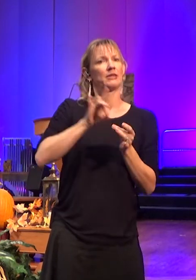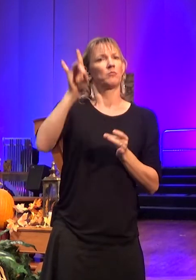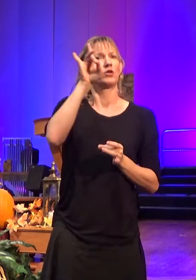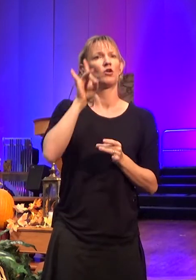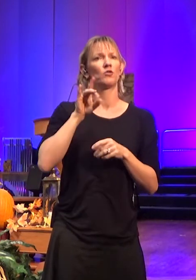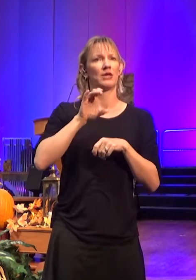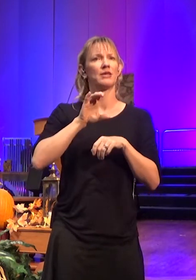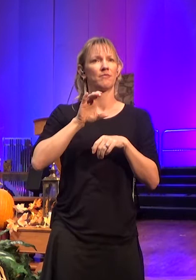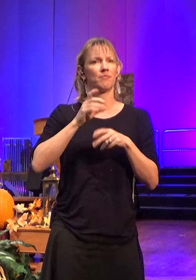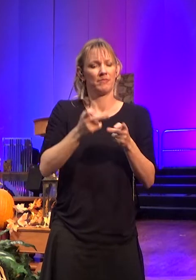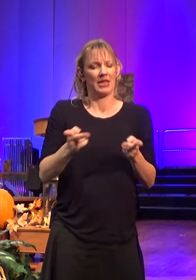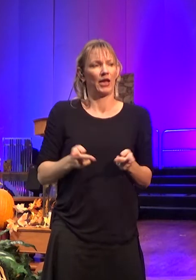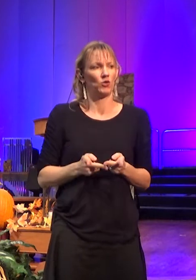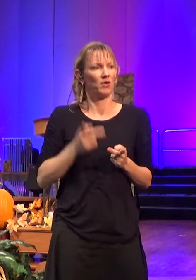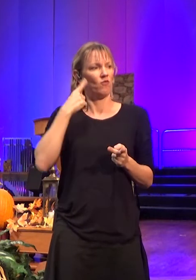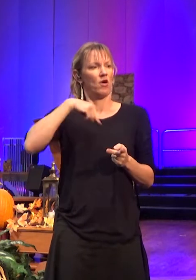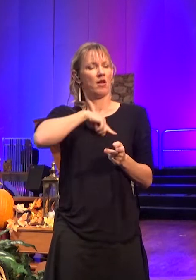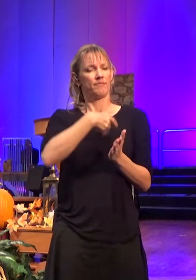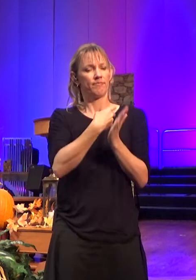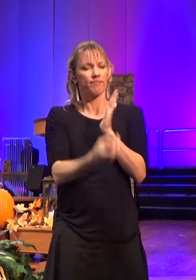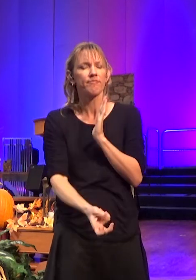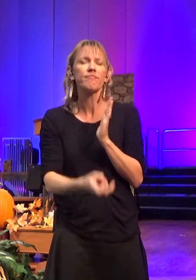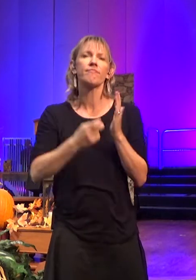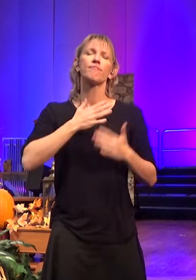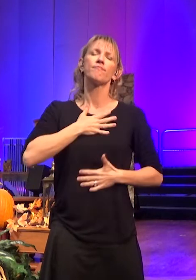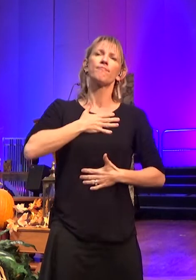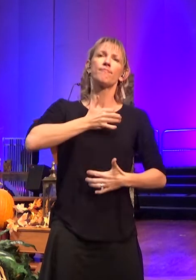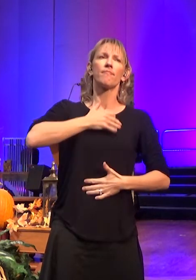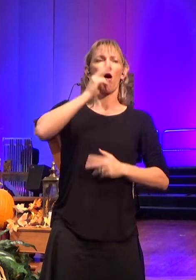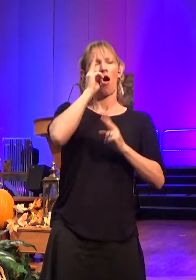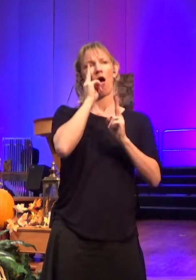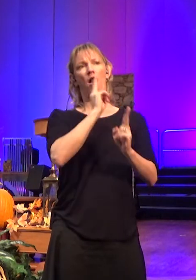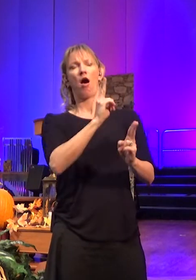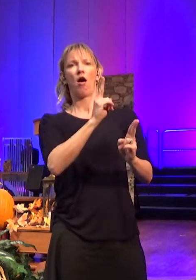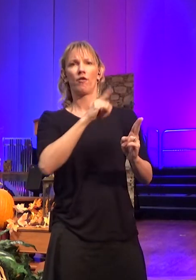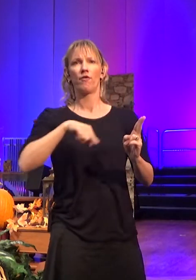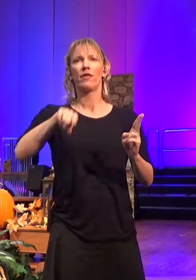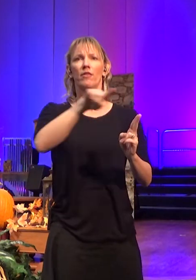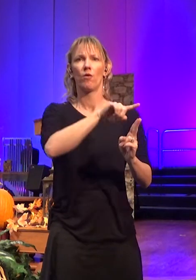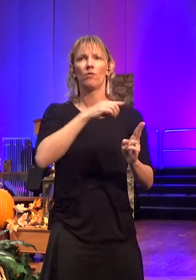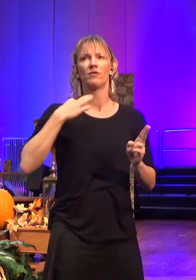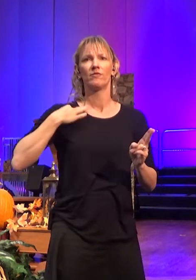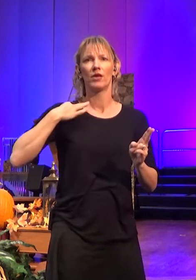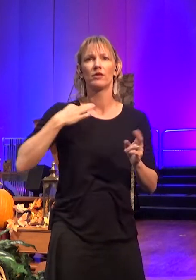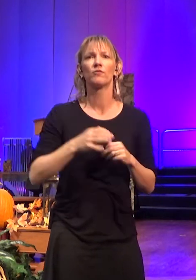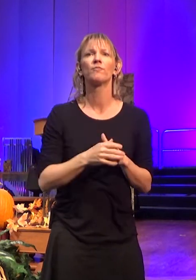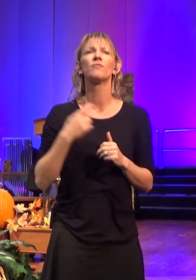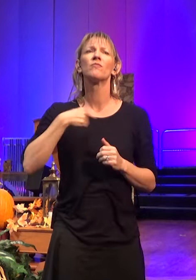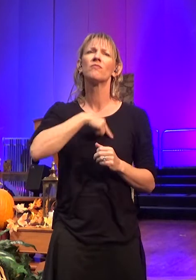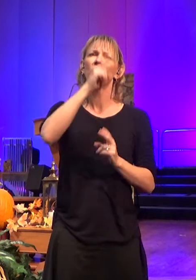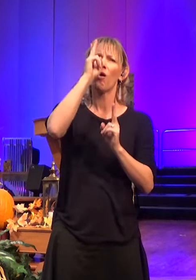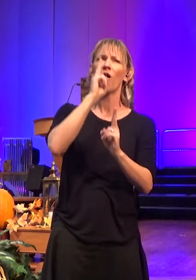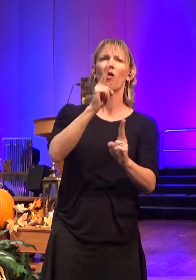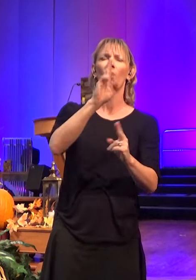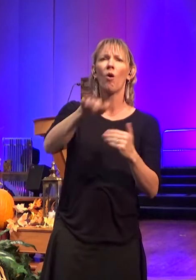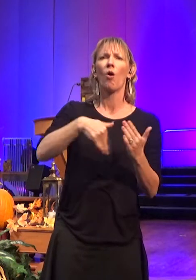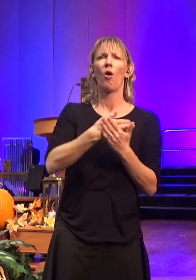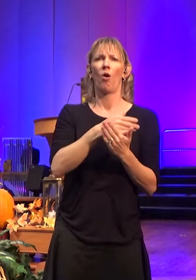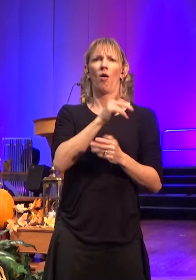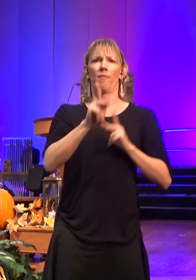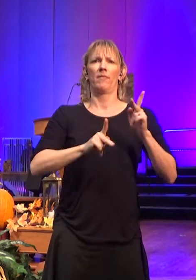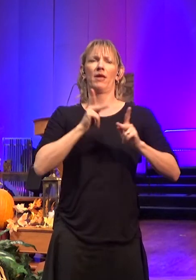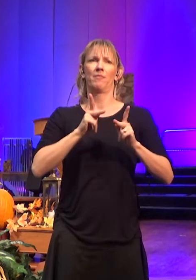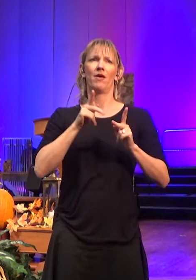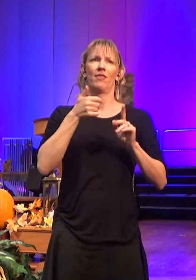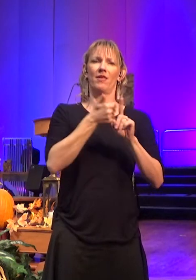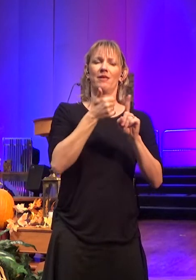spiritual sanctuary for us to enter into. So just taking a deep breath of sacred honoring of them, we honor all of those who are a